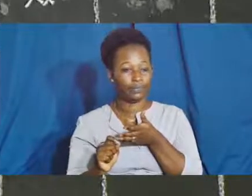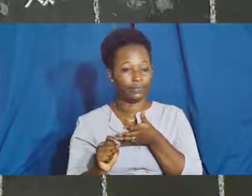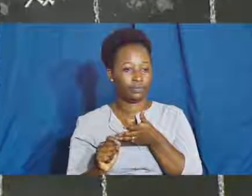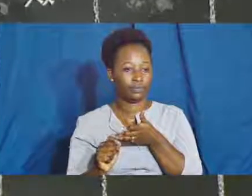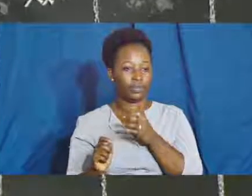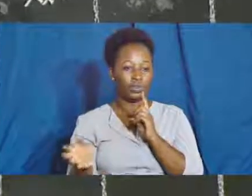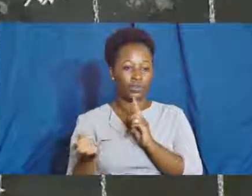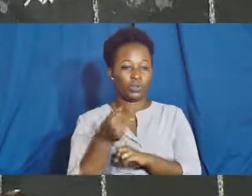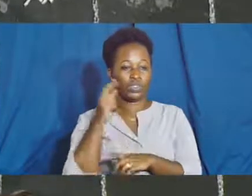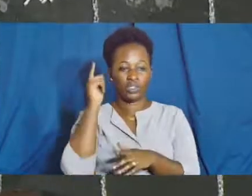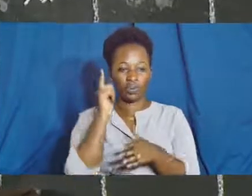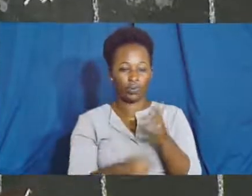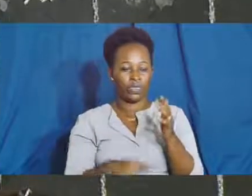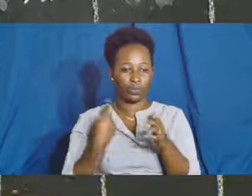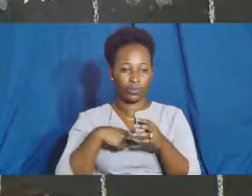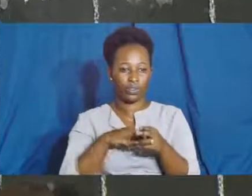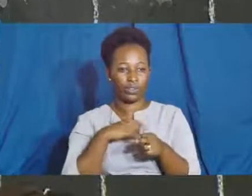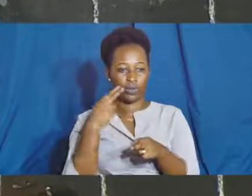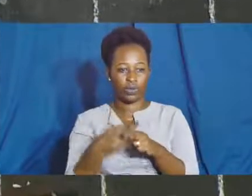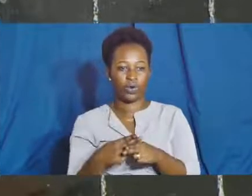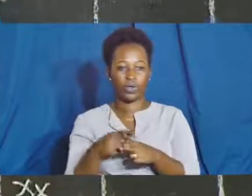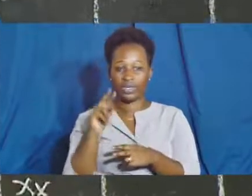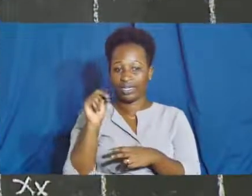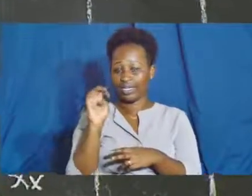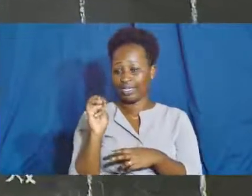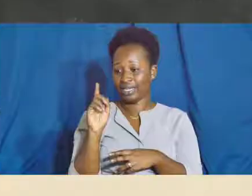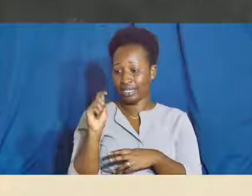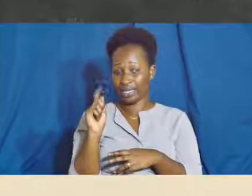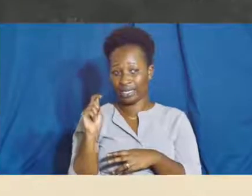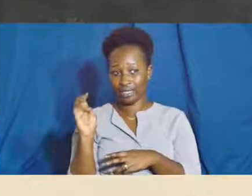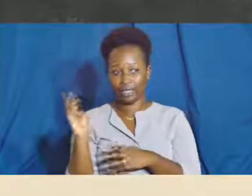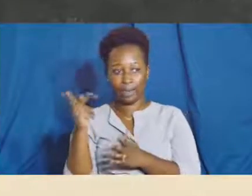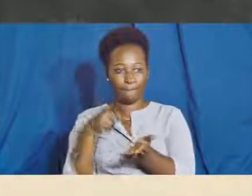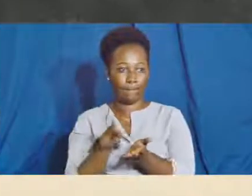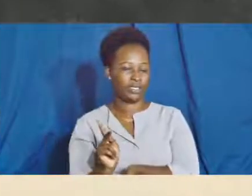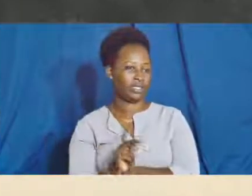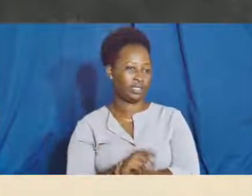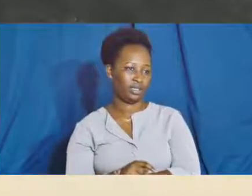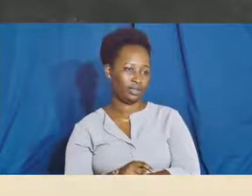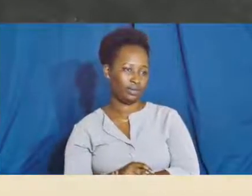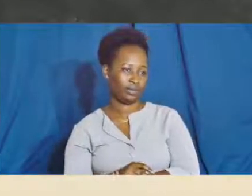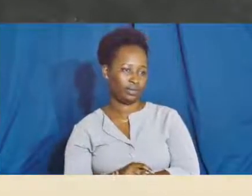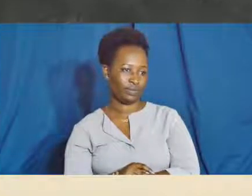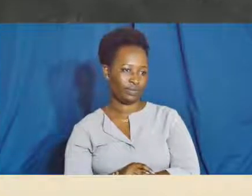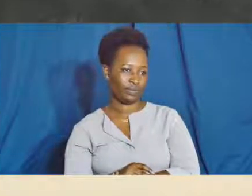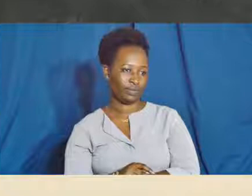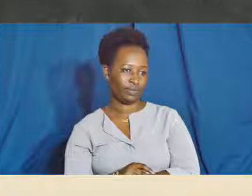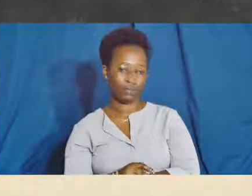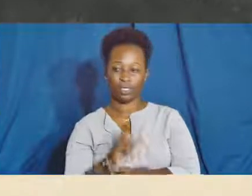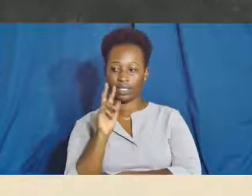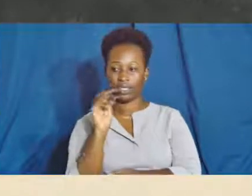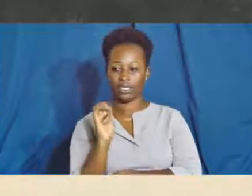you get what you call net purchases. So that figure is called